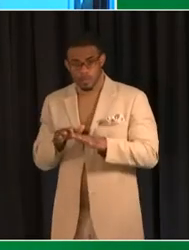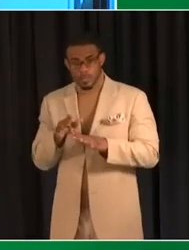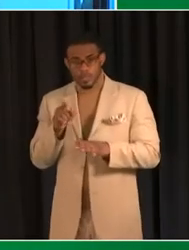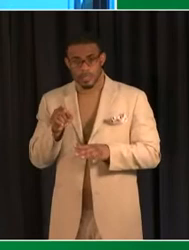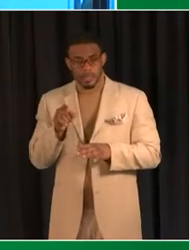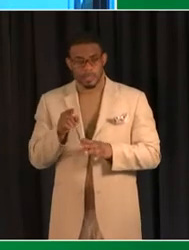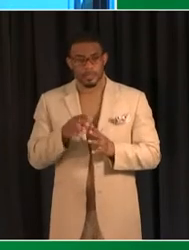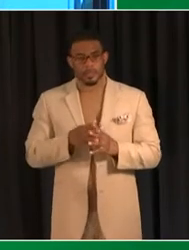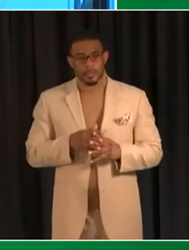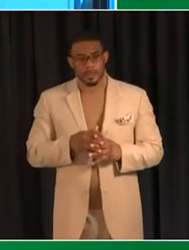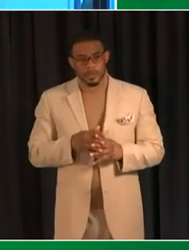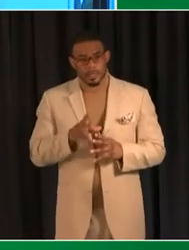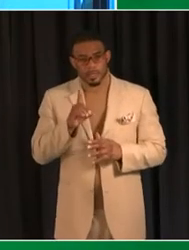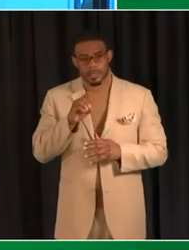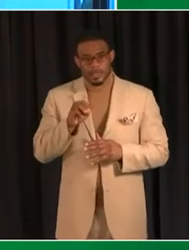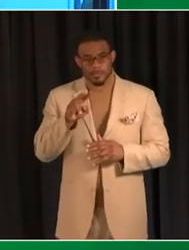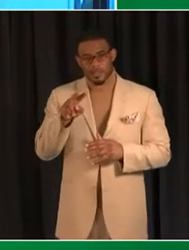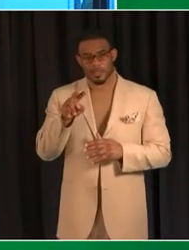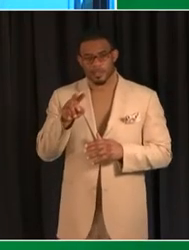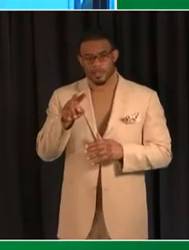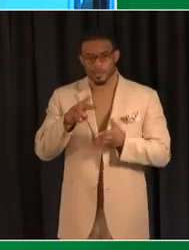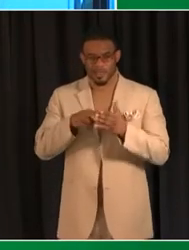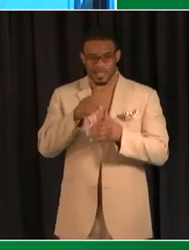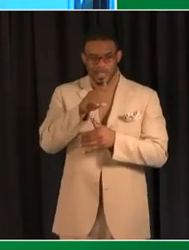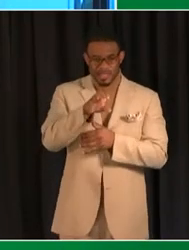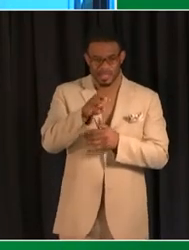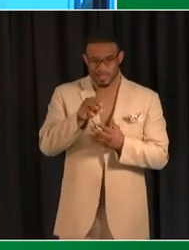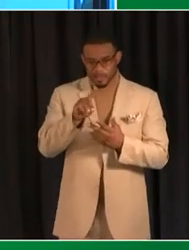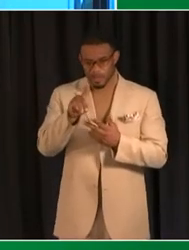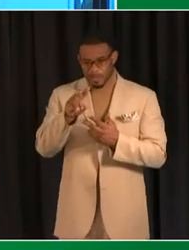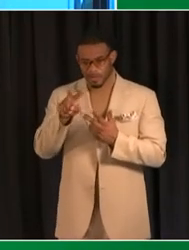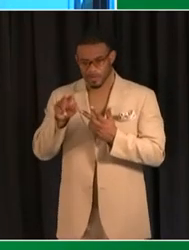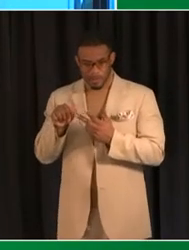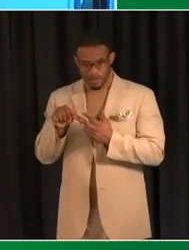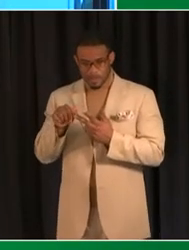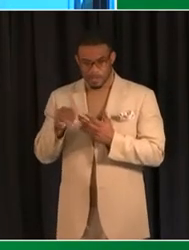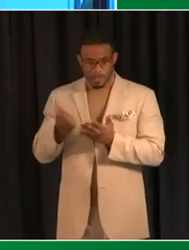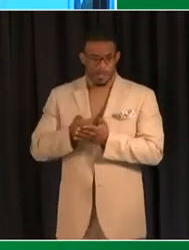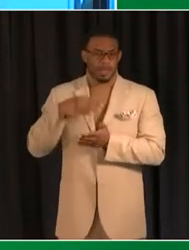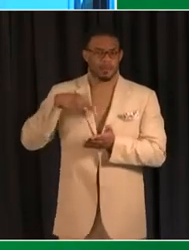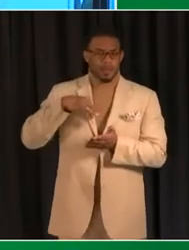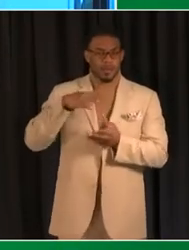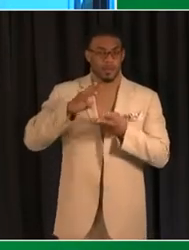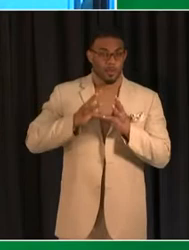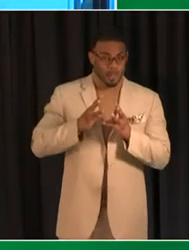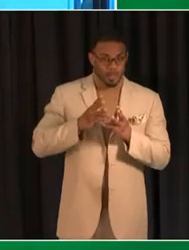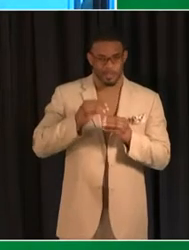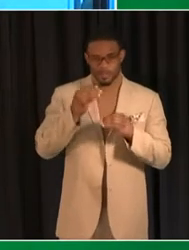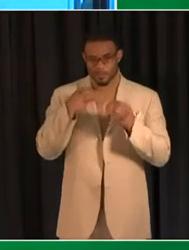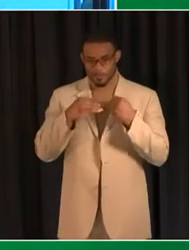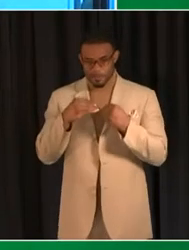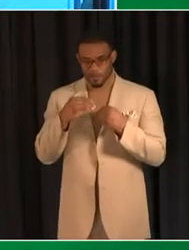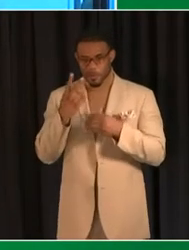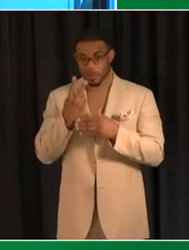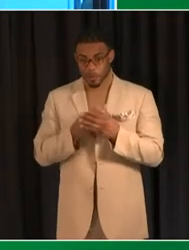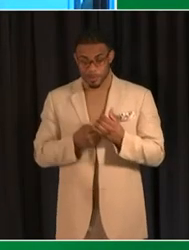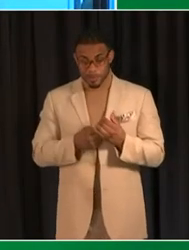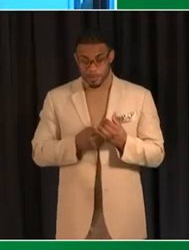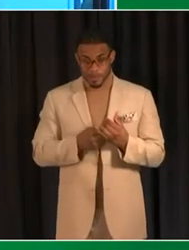over the DMV to take advantage of the weather and good